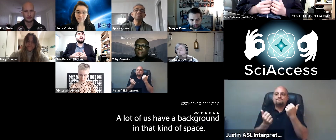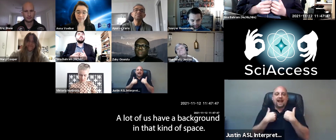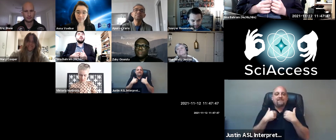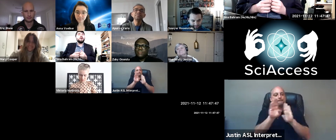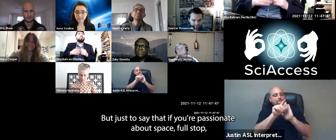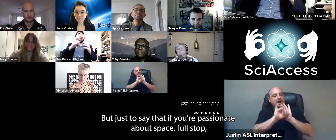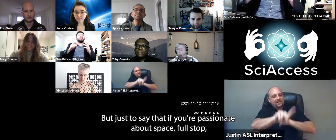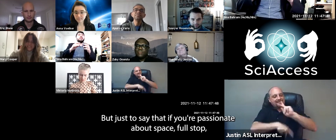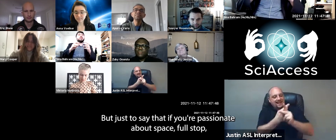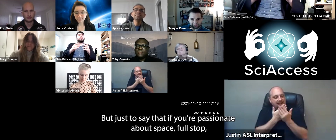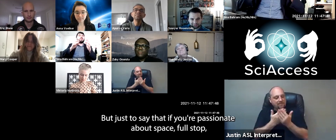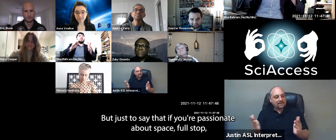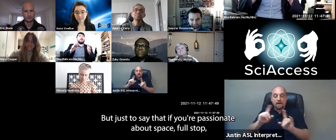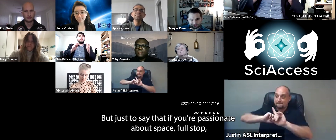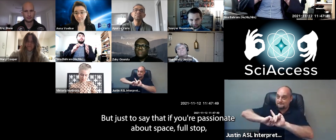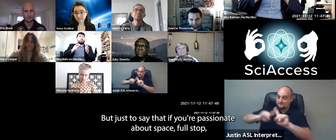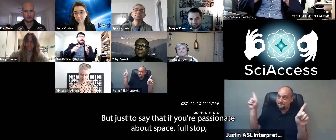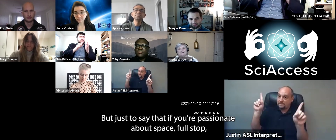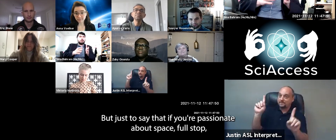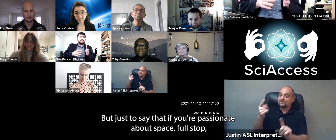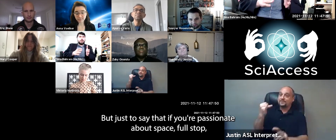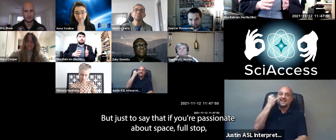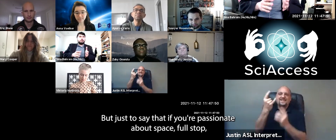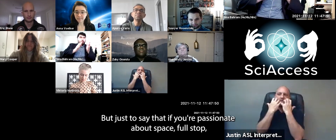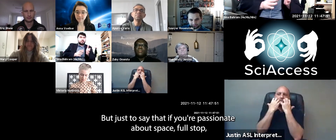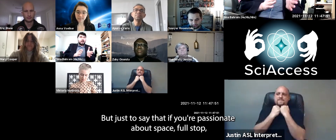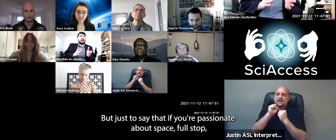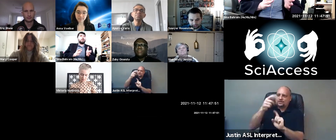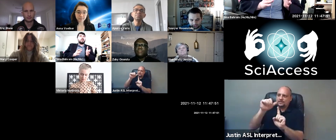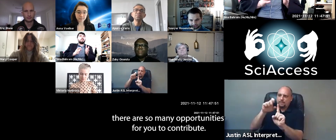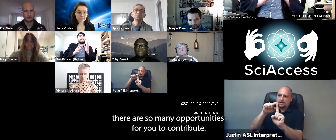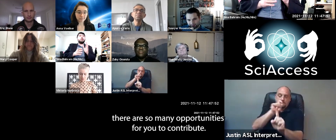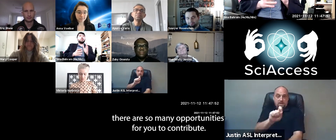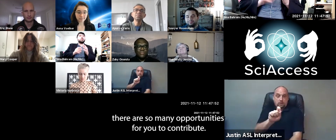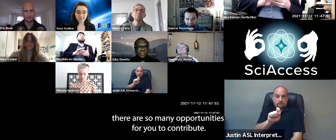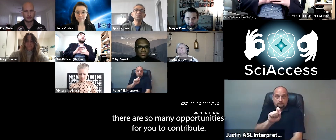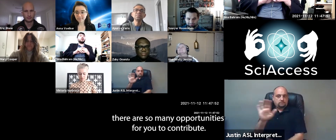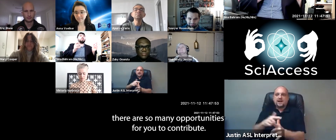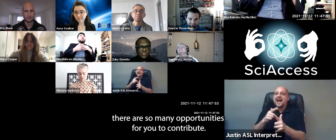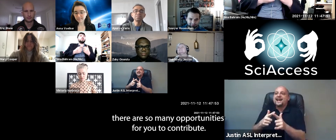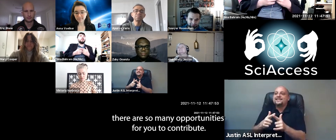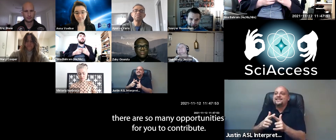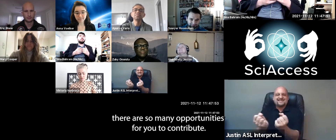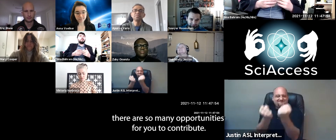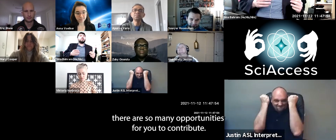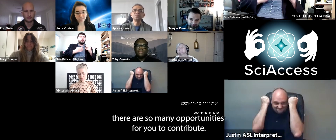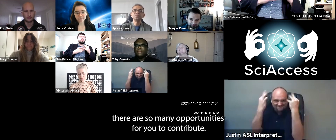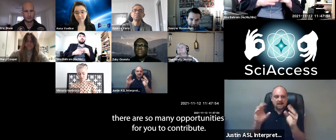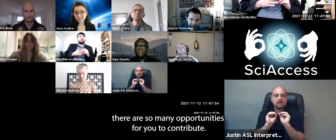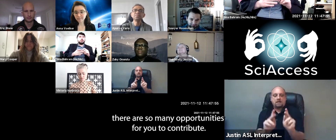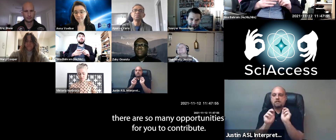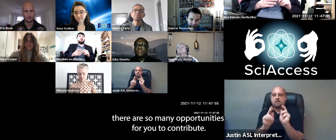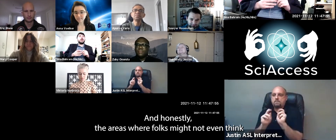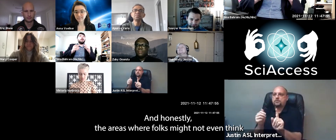kind of space, but just to say that if you're passionate about space, full stop, there are so many opportunities for you